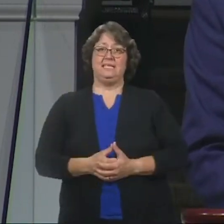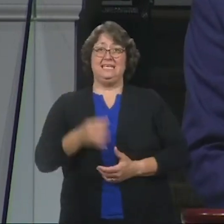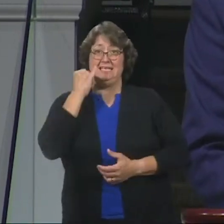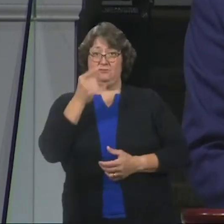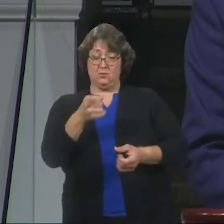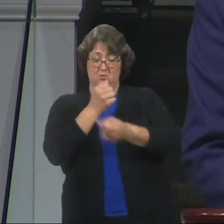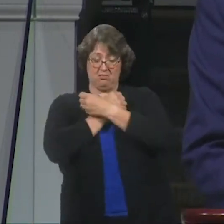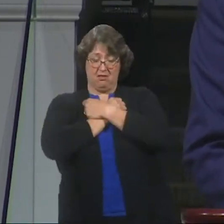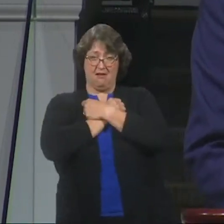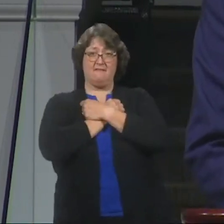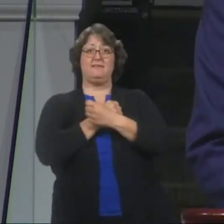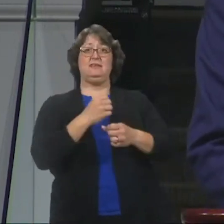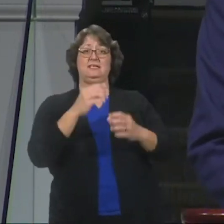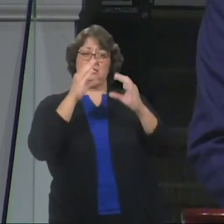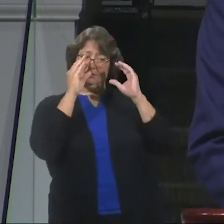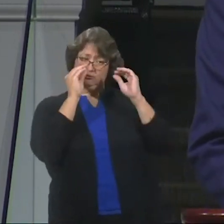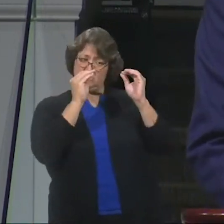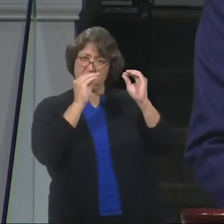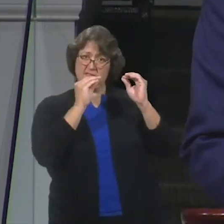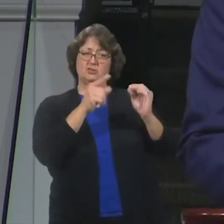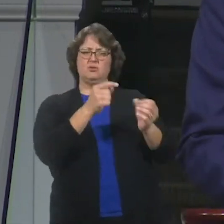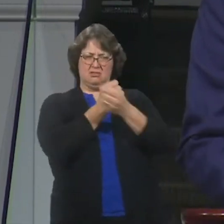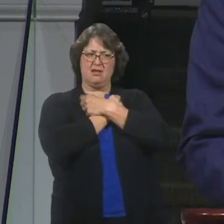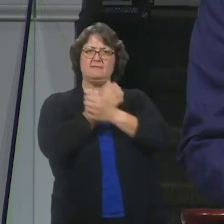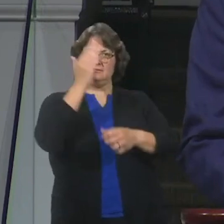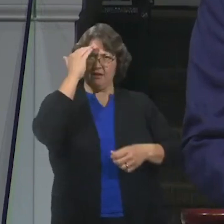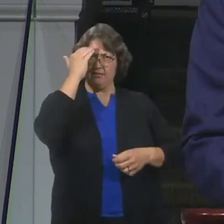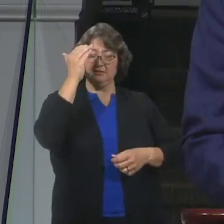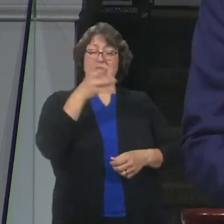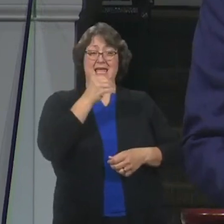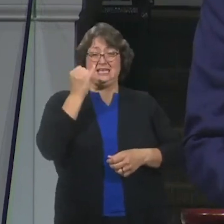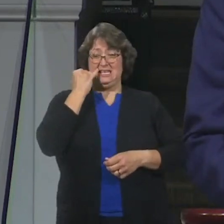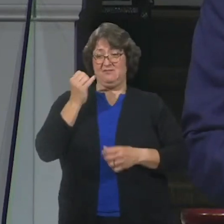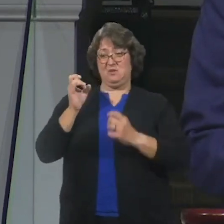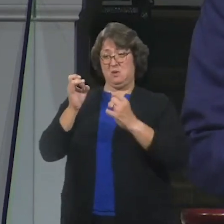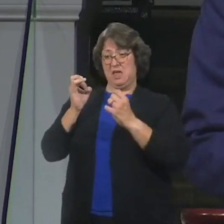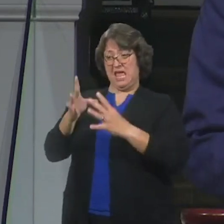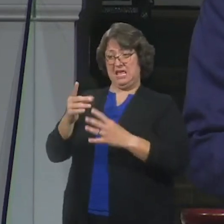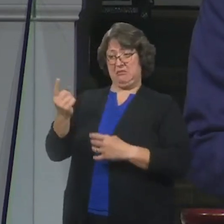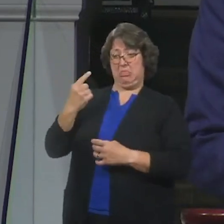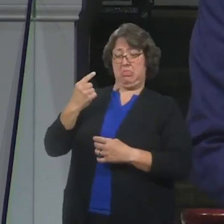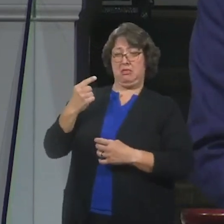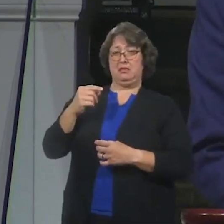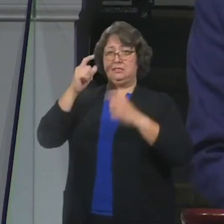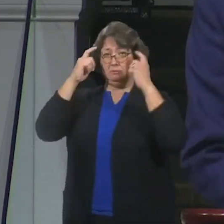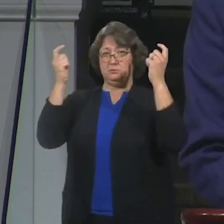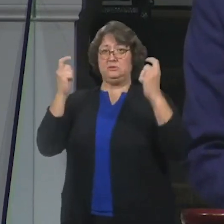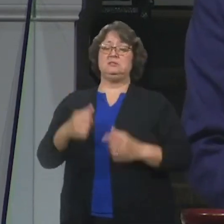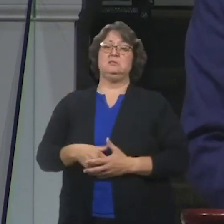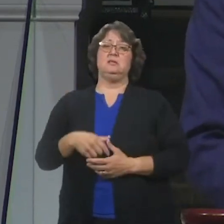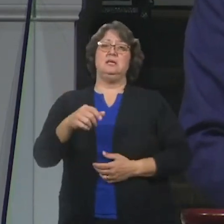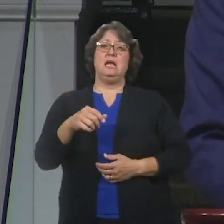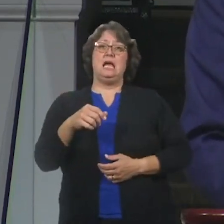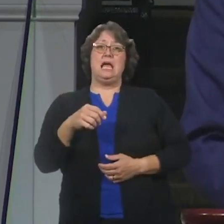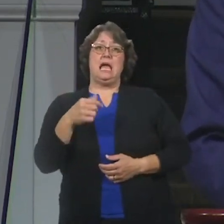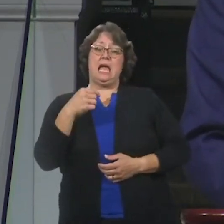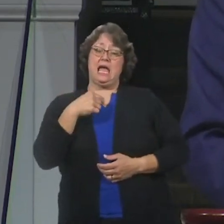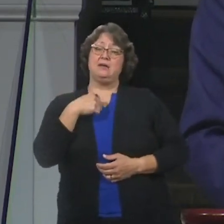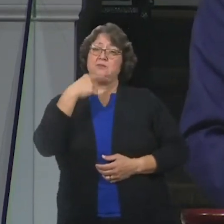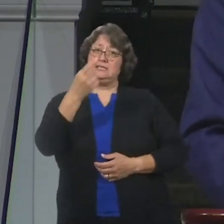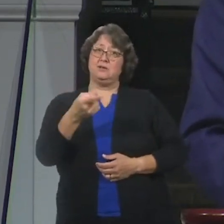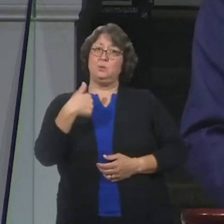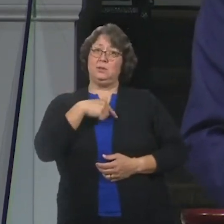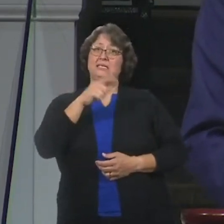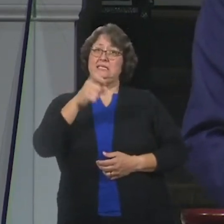instruction, you love knowledge. You love knowledge, and he that hates reproof is brutish. I will tell you, we ought to love